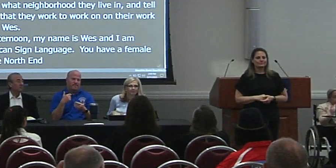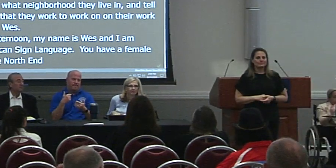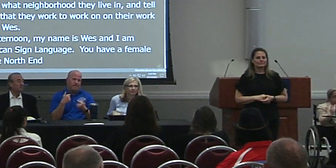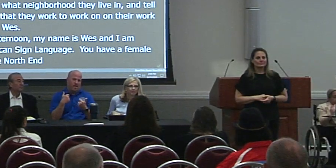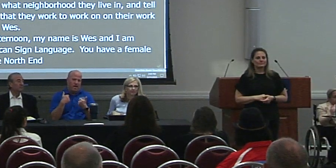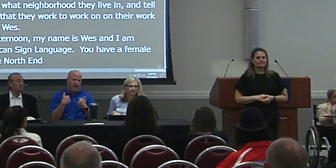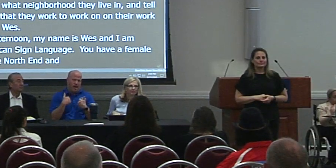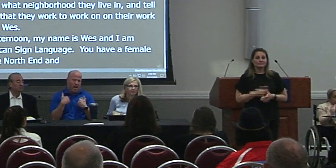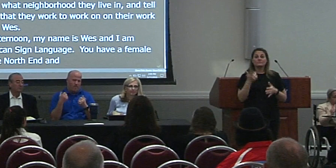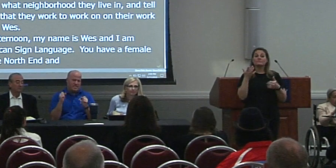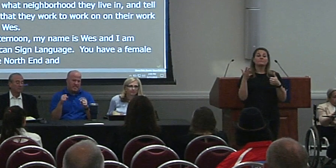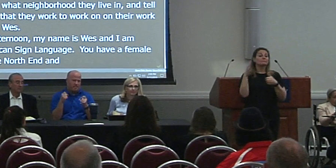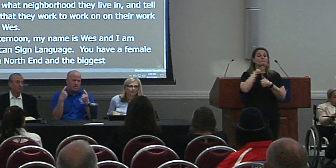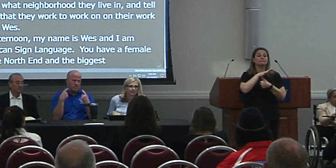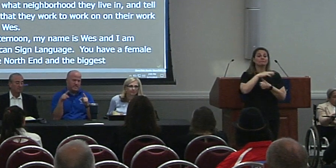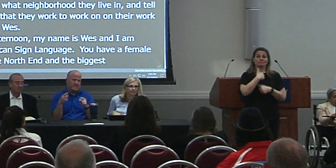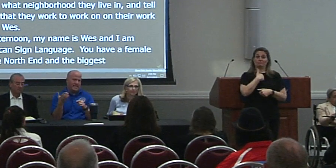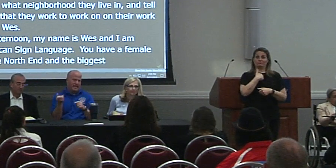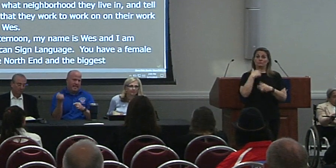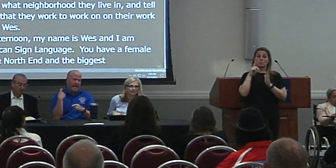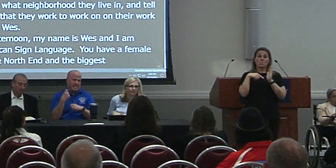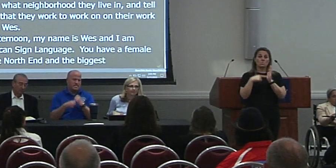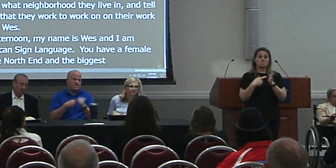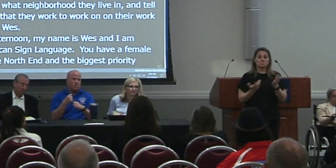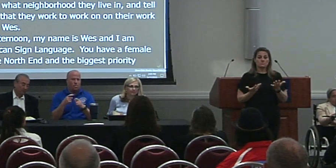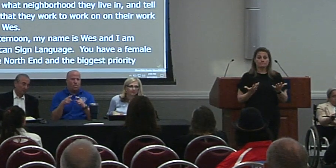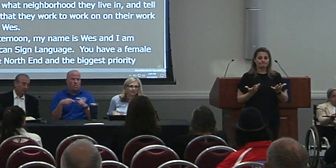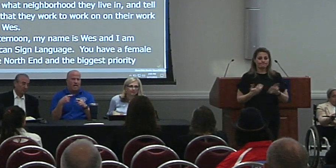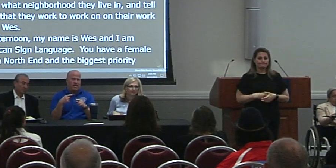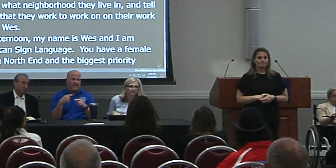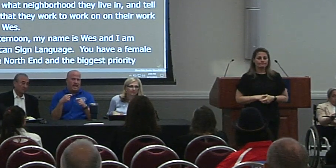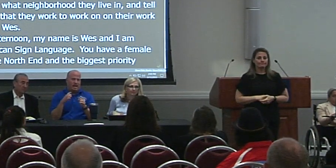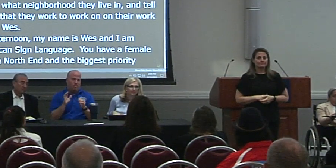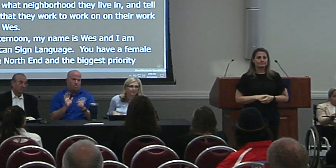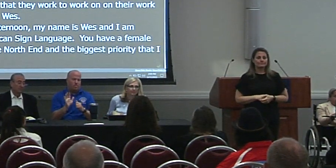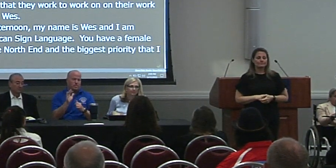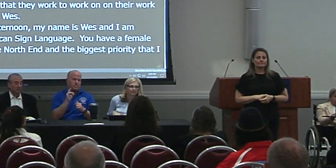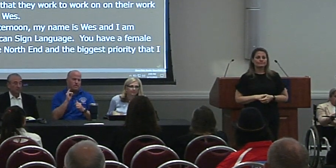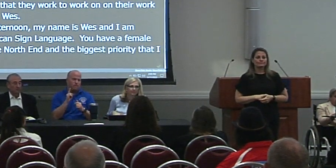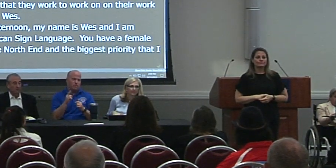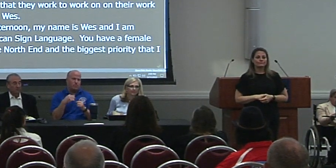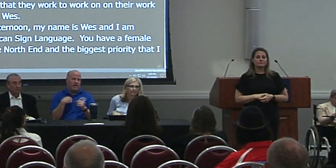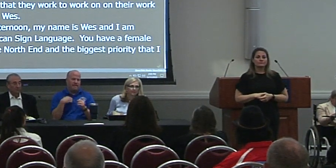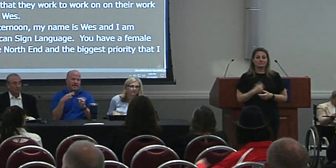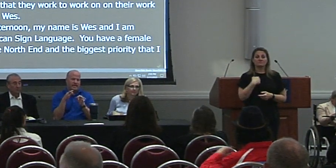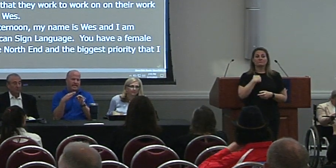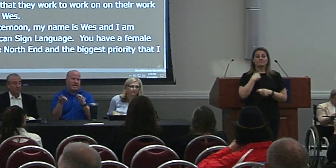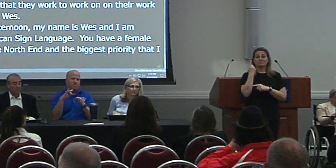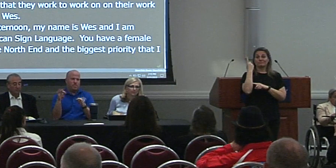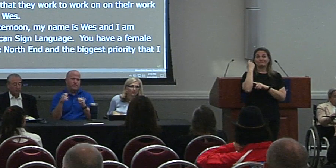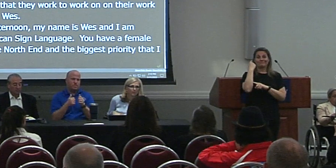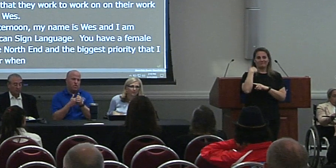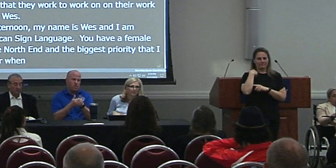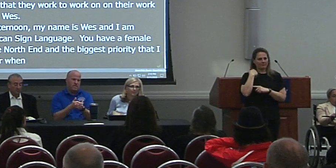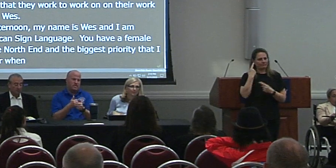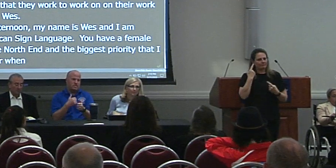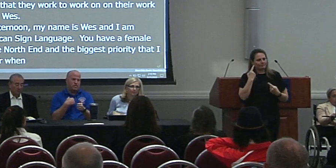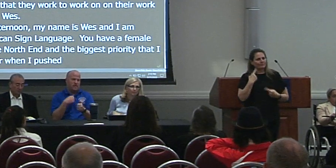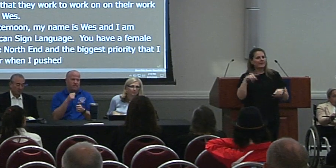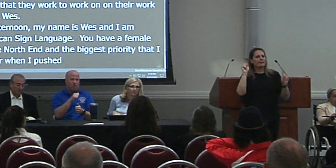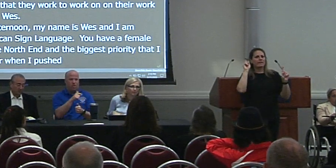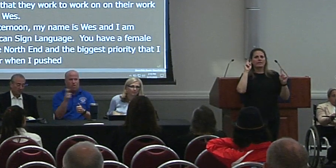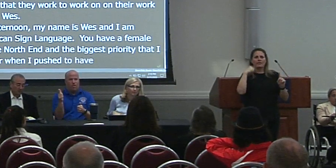the biggest priority that I was able to achieve last year when I pushed to